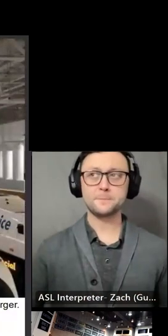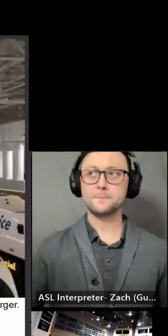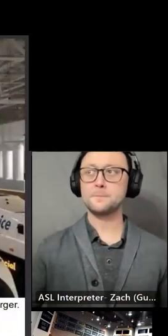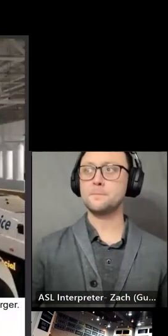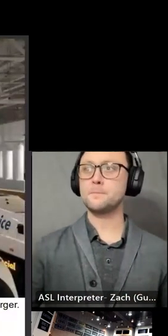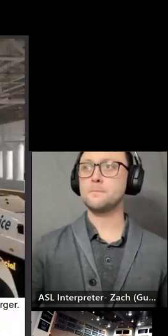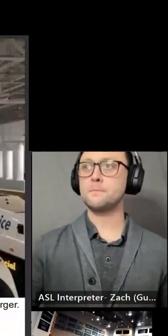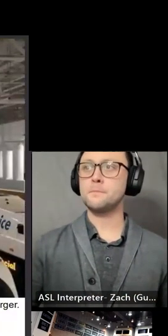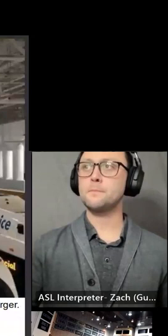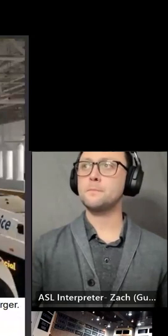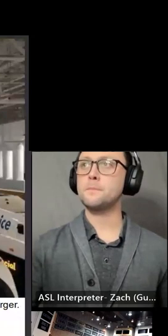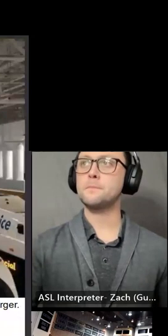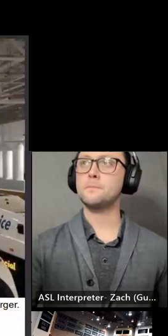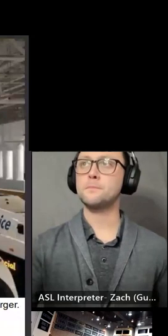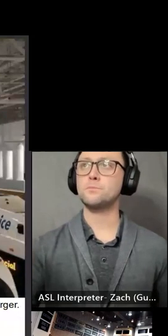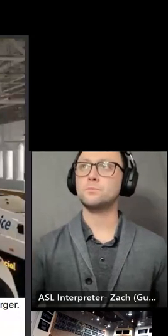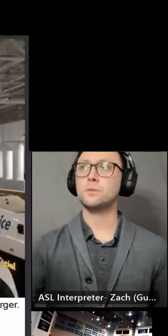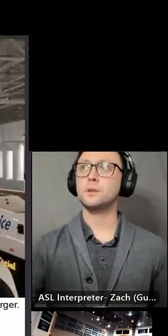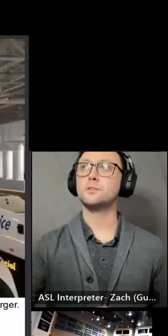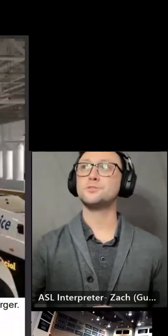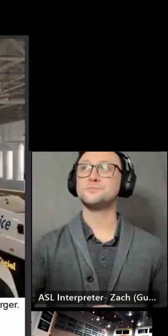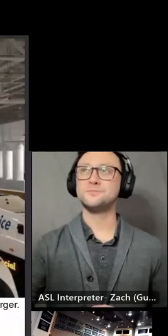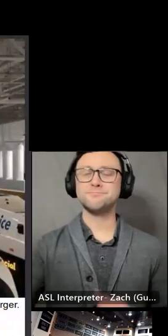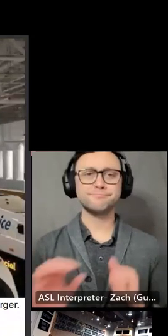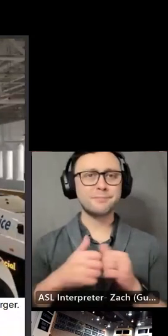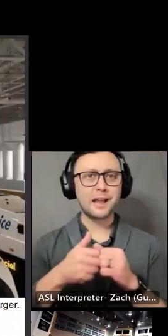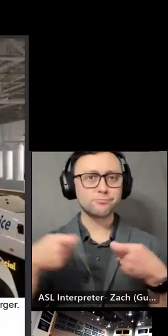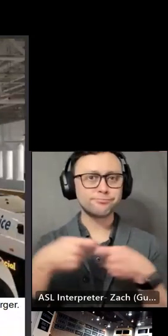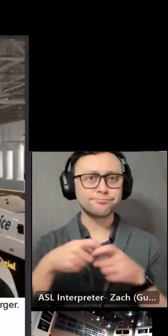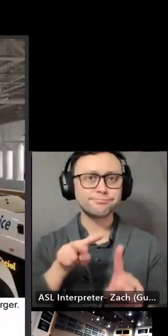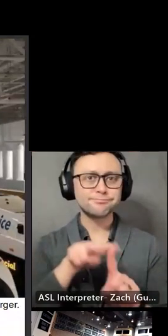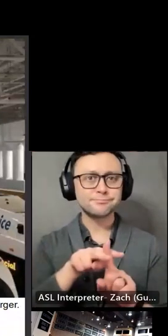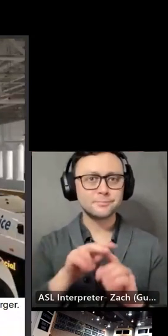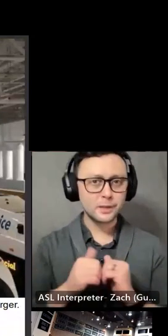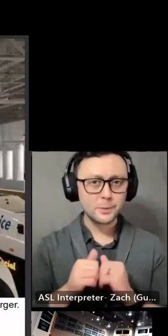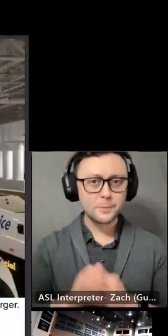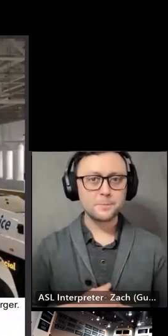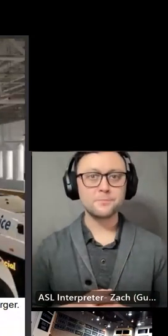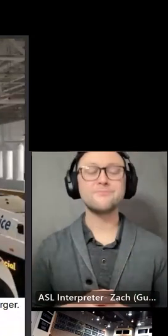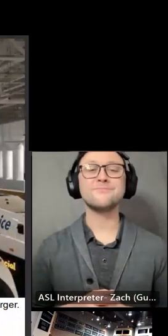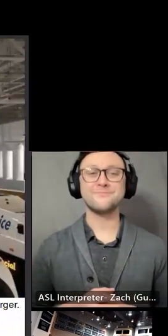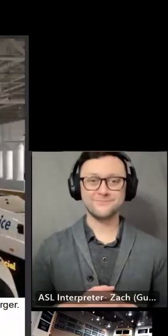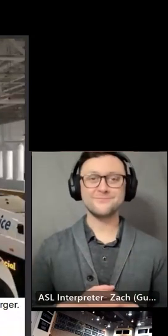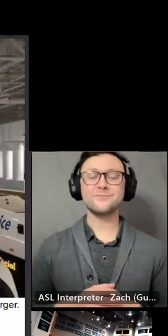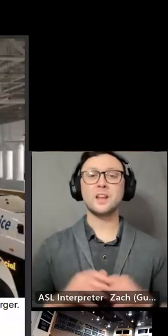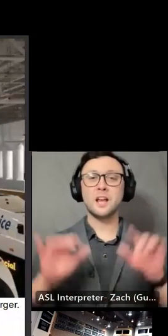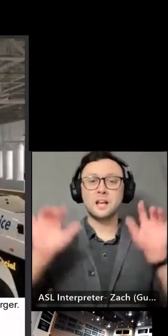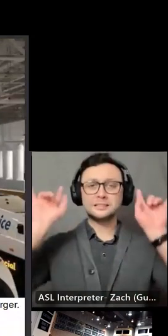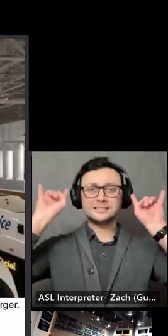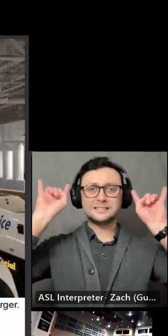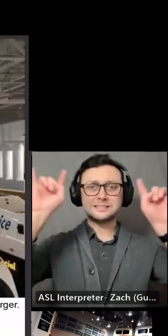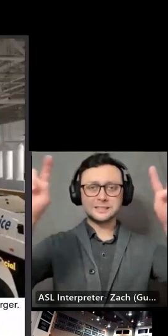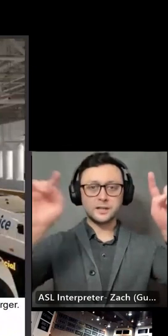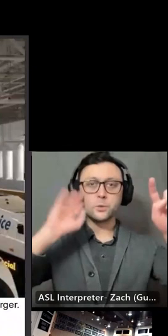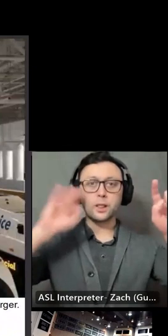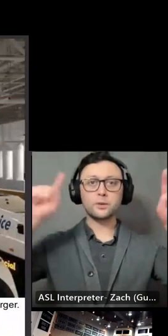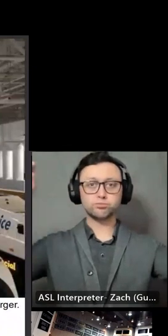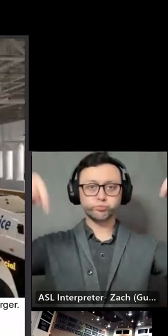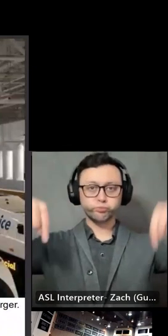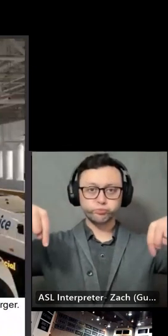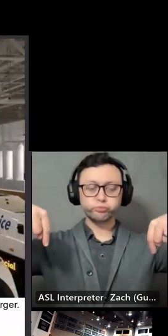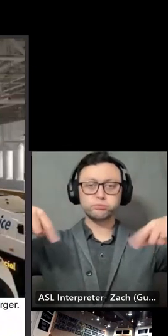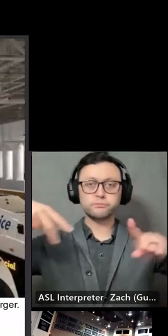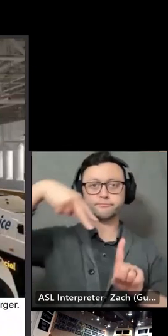In terms of bus charging, we're planning to use the overhead pantograph system, and we have an